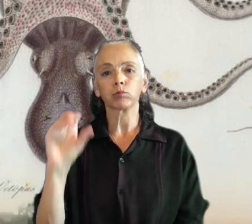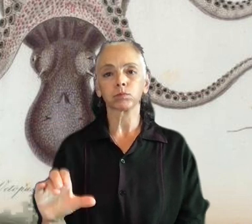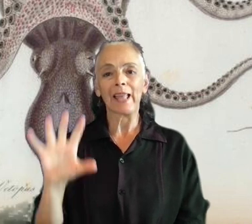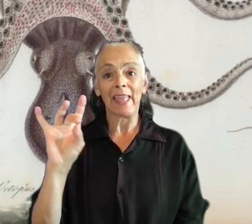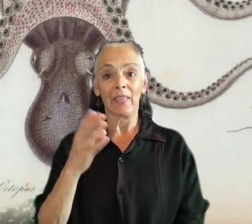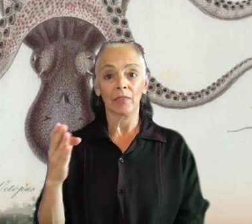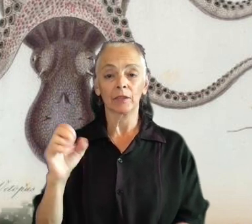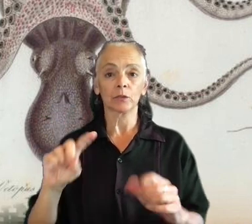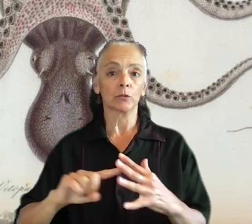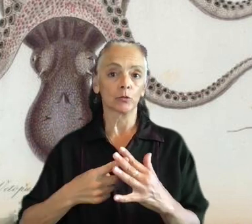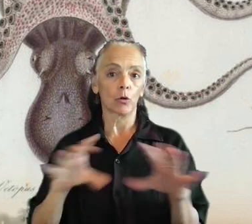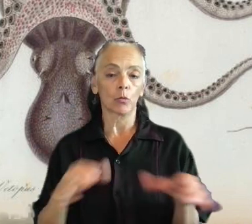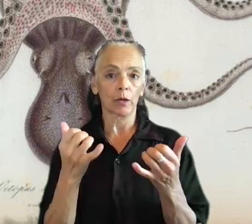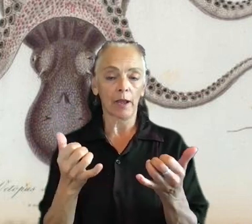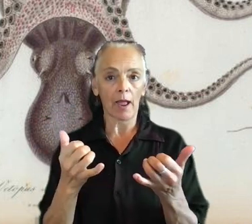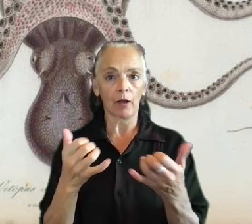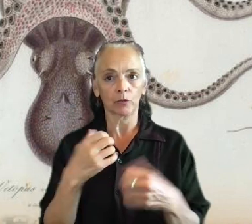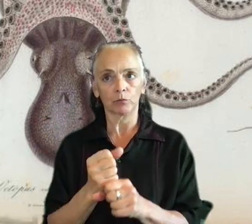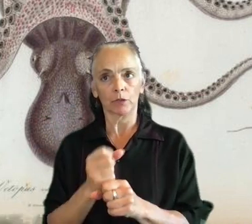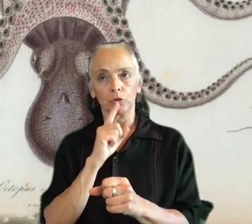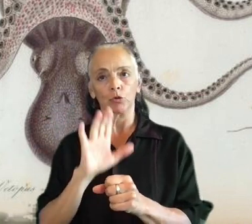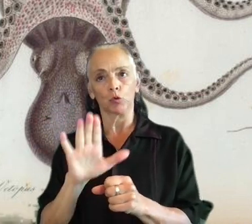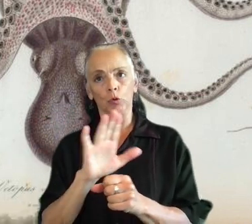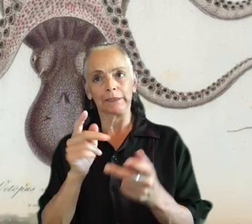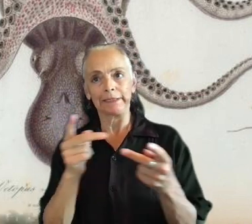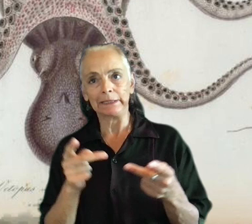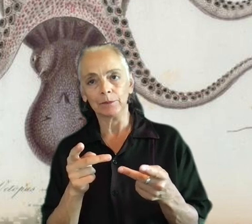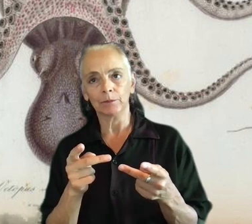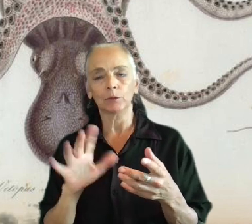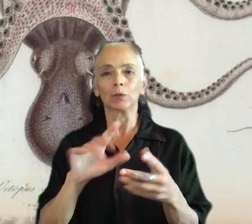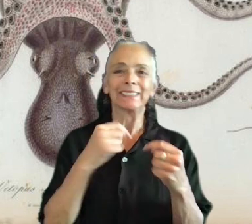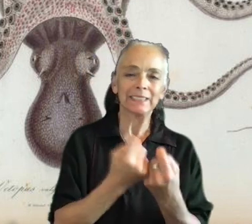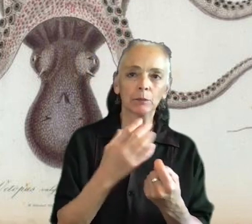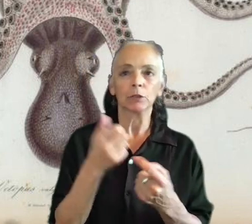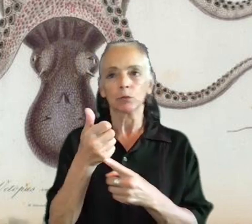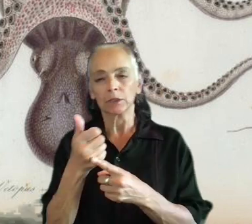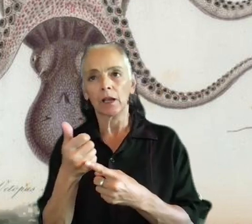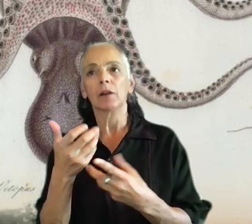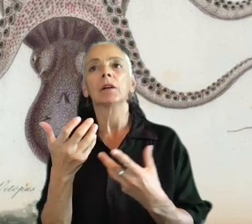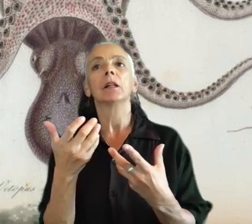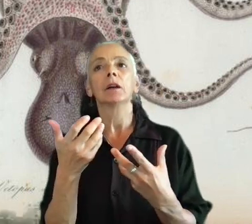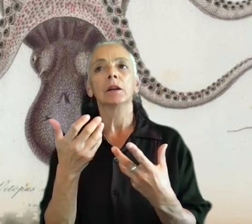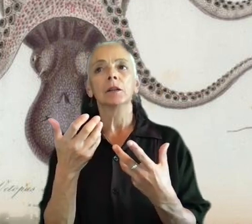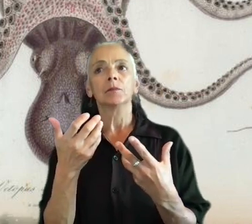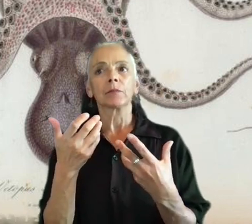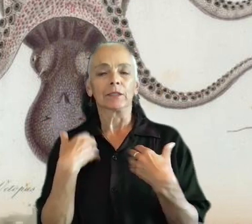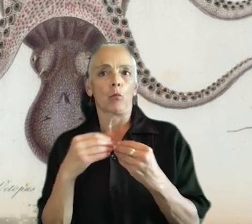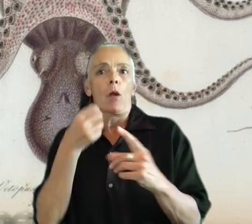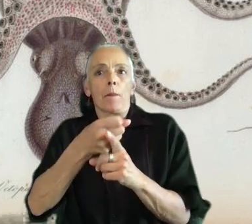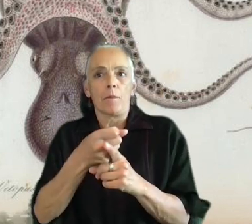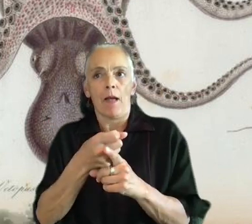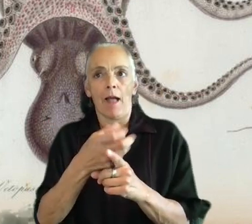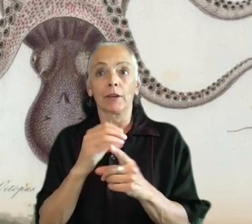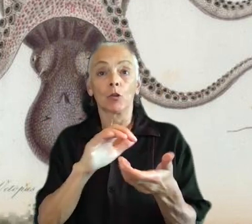now to position you and your team in a way that drives more impact and has your colleagues and collaborators coming